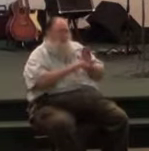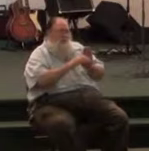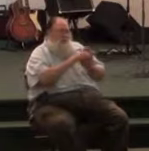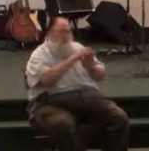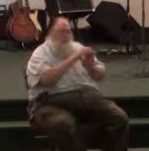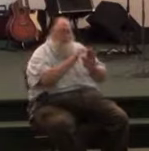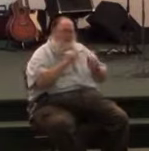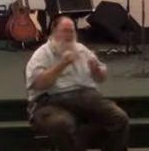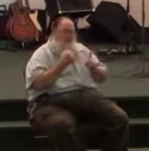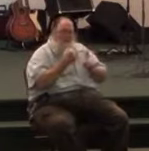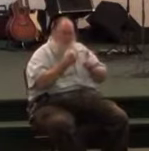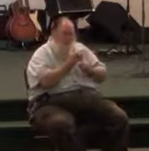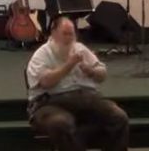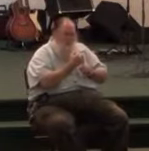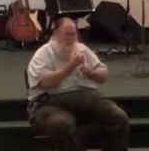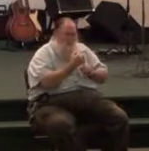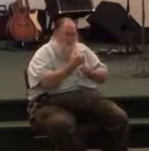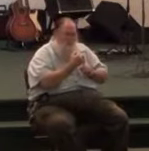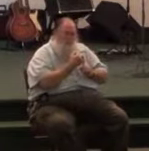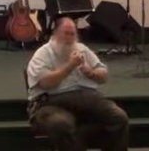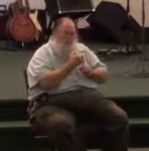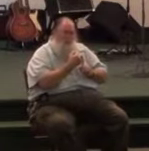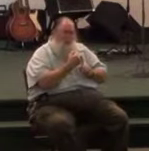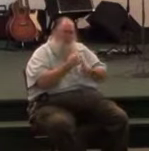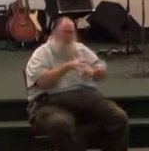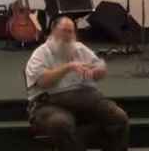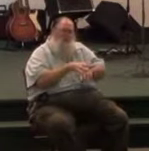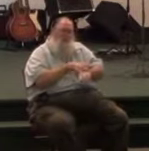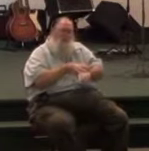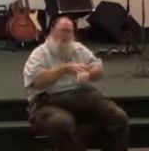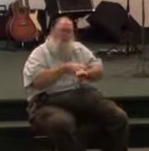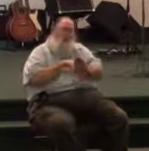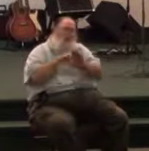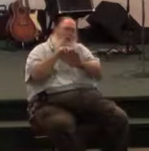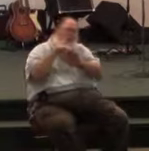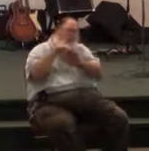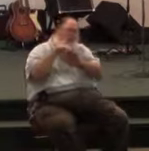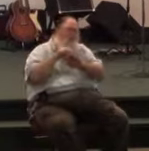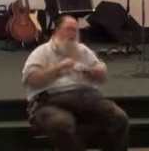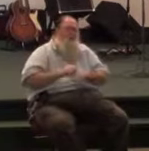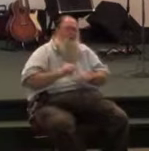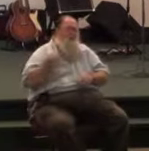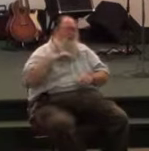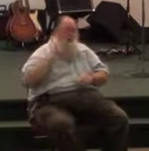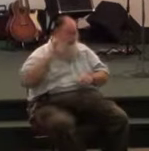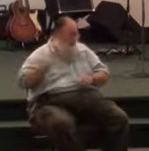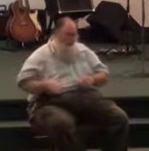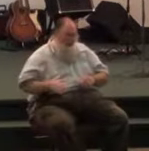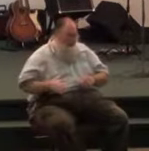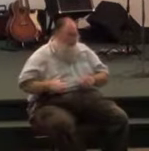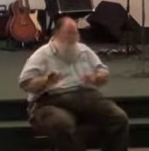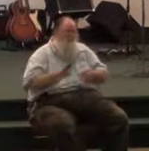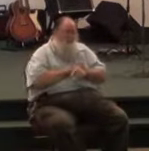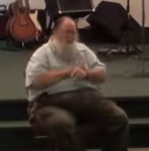Sanctification is a progress. It's a slow grade uphill, and we never achieve it until Jesus calls us out of here. And then